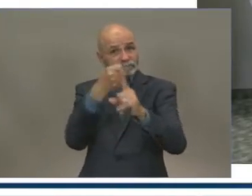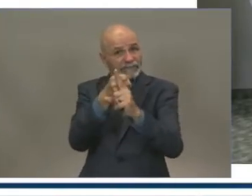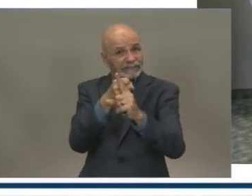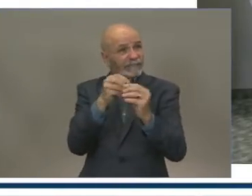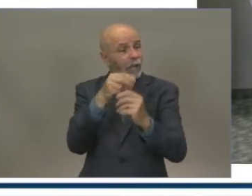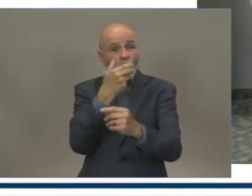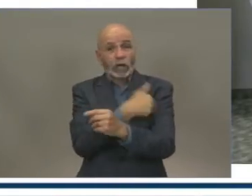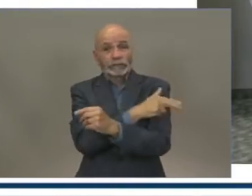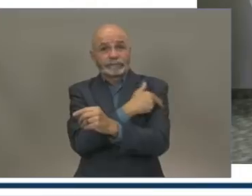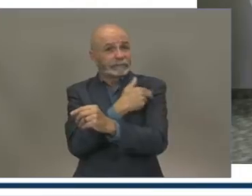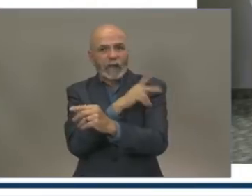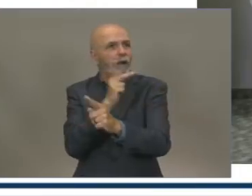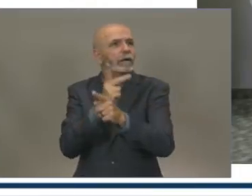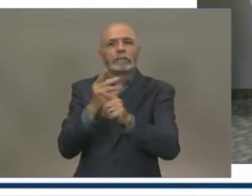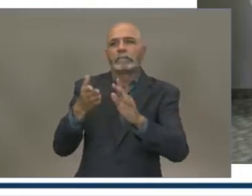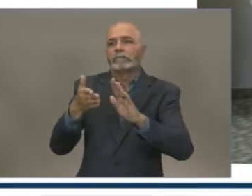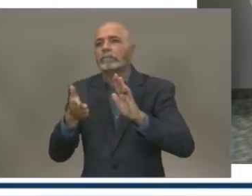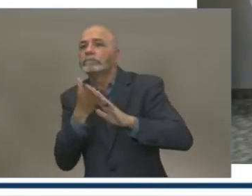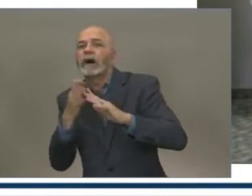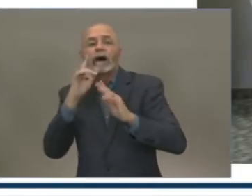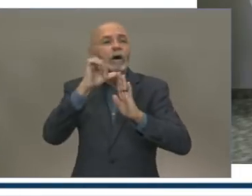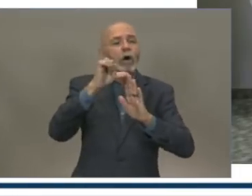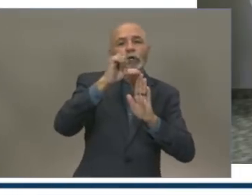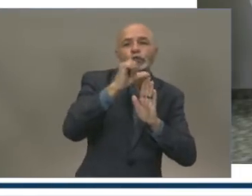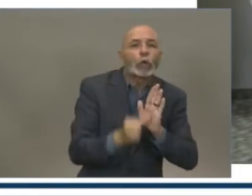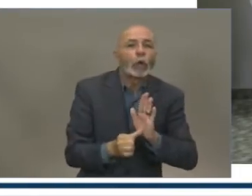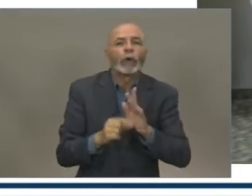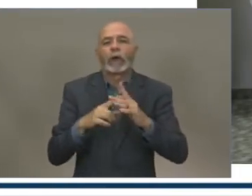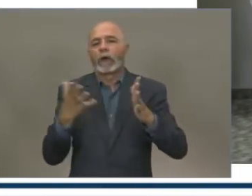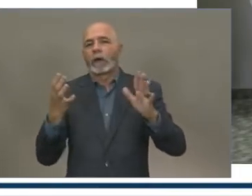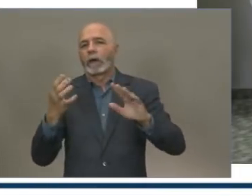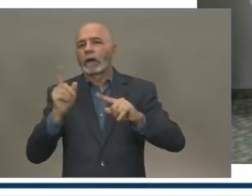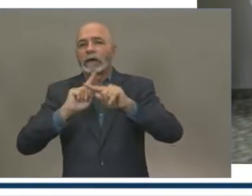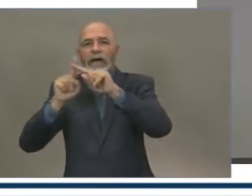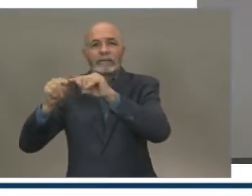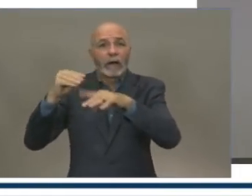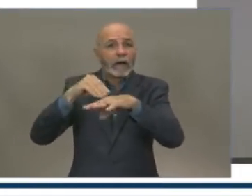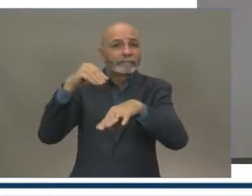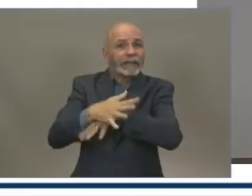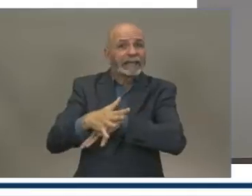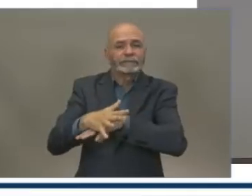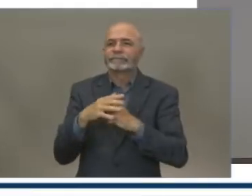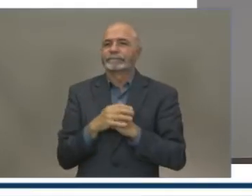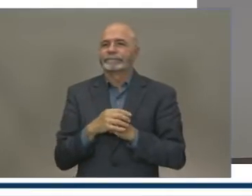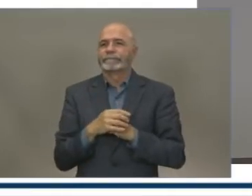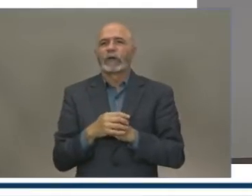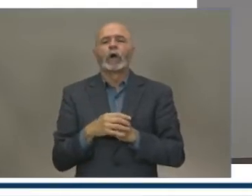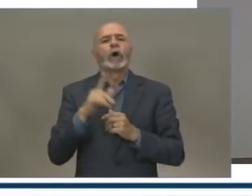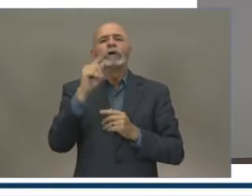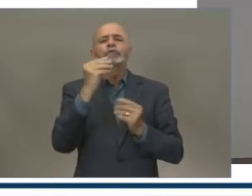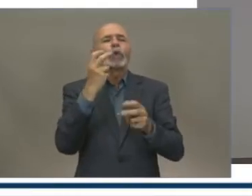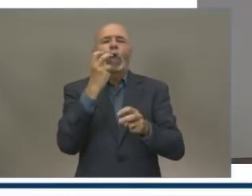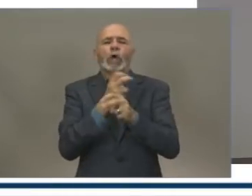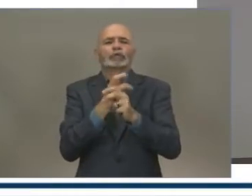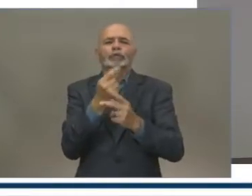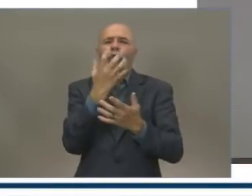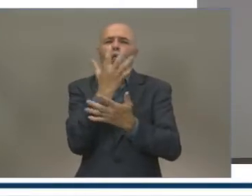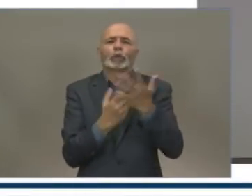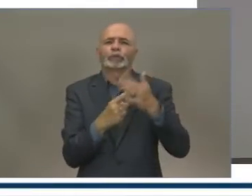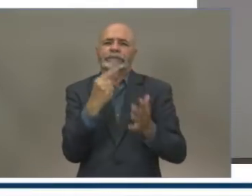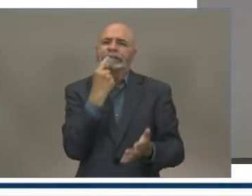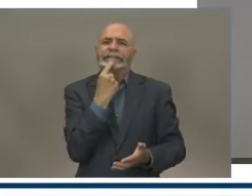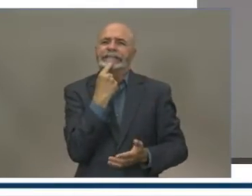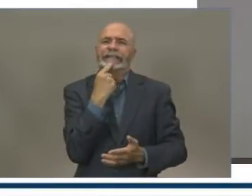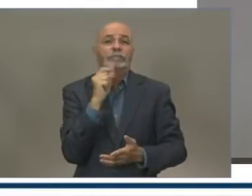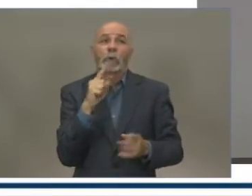operations or anything? As of right now, because it's so early on, there is no direct a reduction